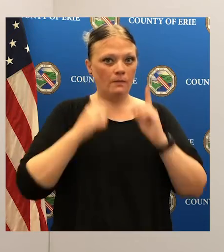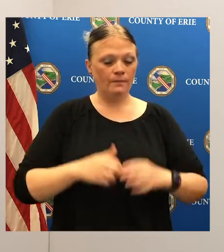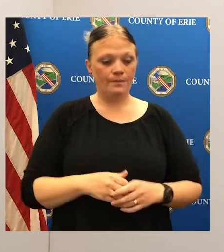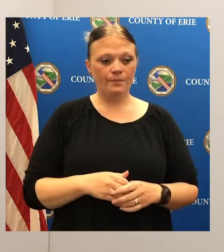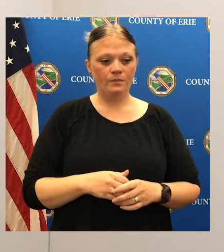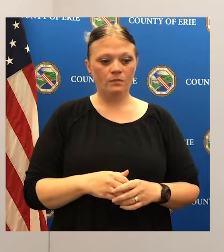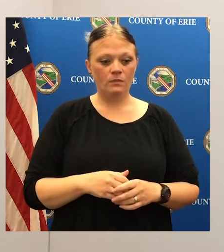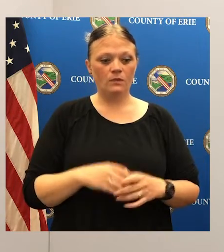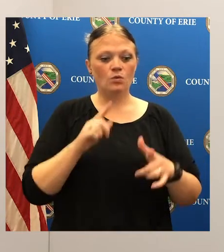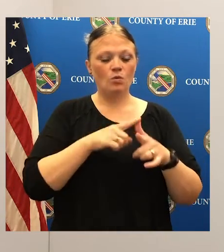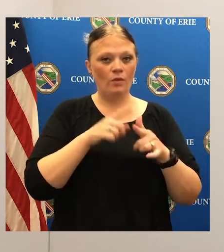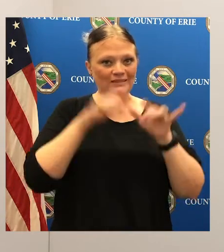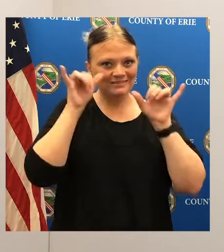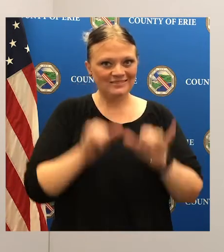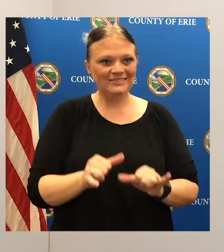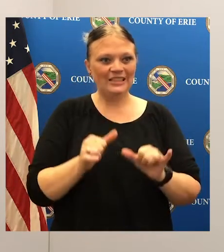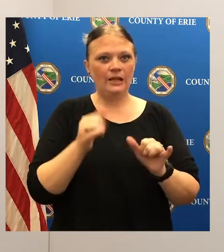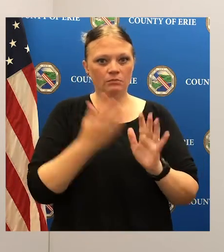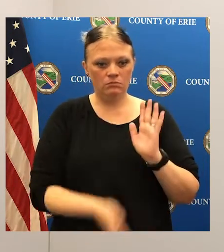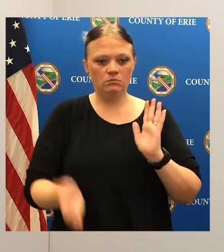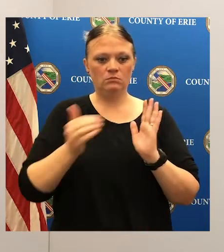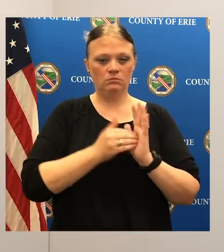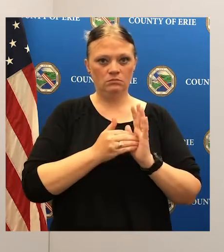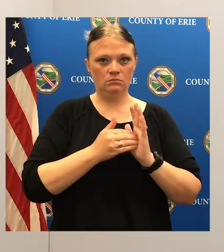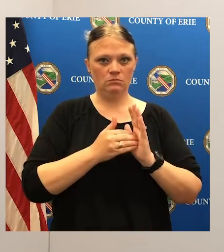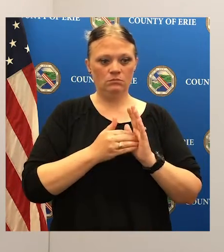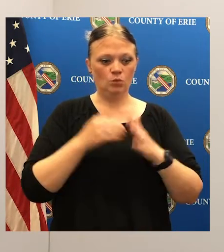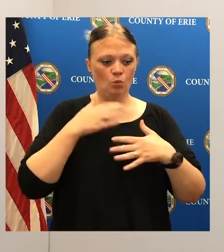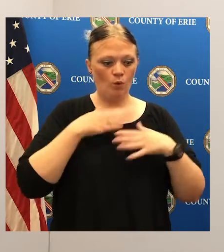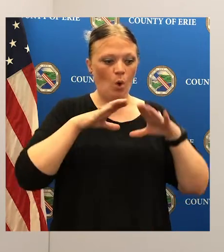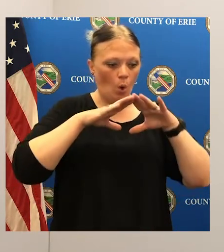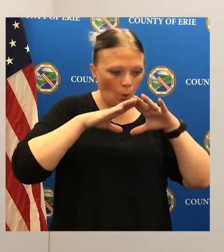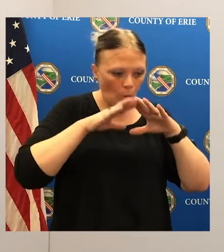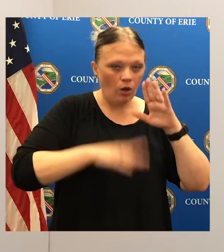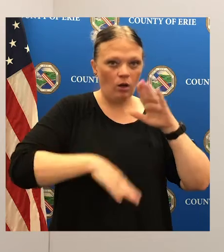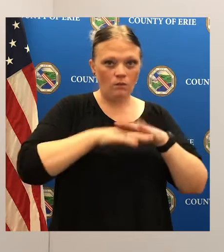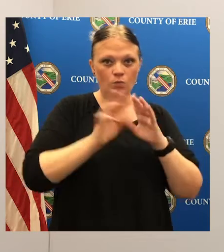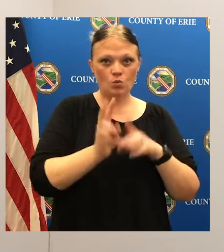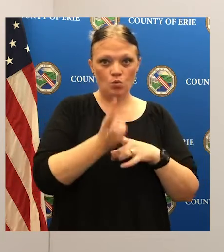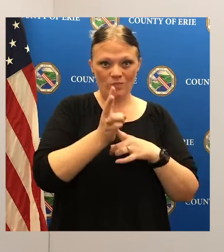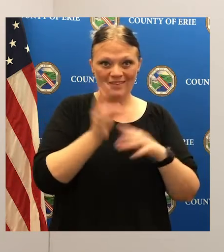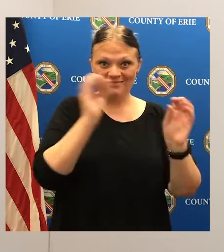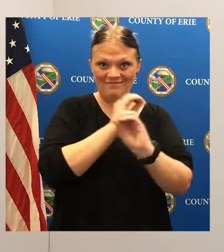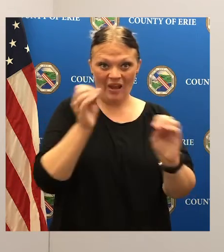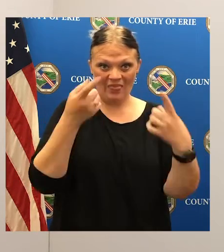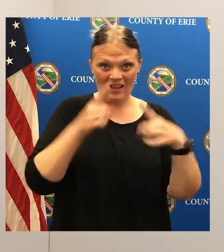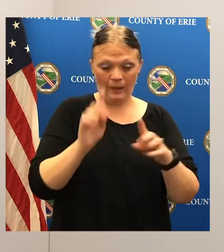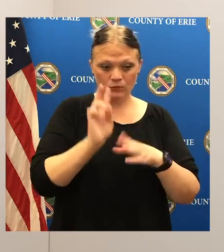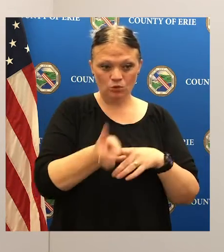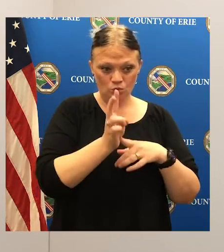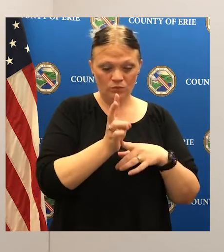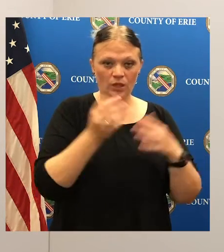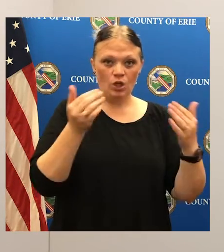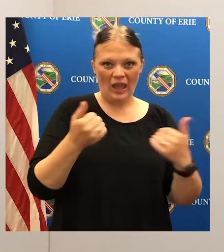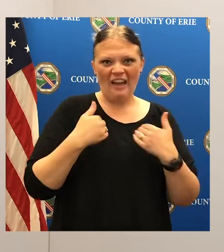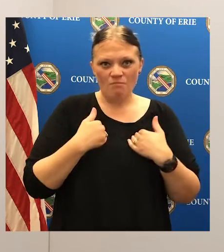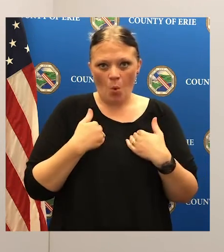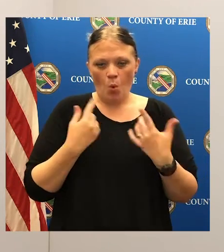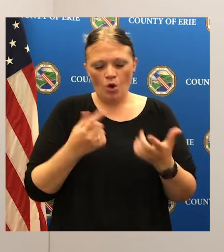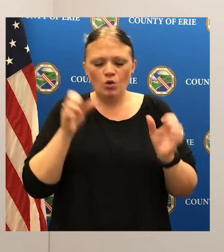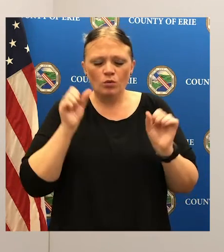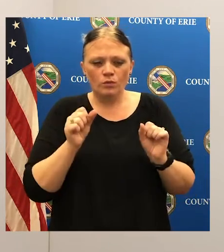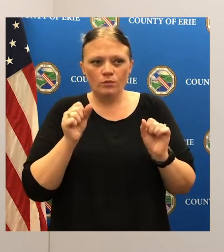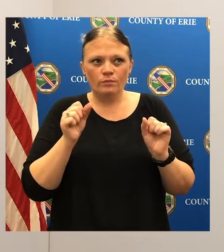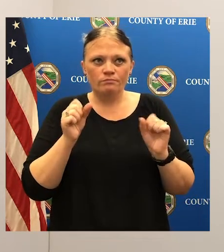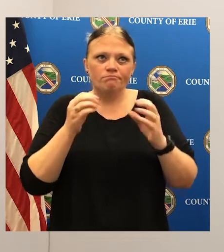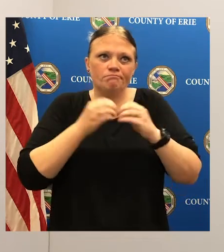cavity. The routine starts again. Rescue breathing up to 2 minutes. If nothing occurs in 2 minutes and you have more Narcan, you can always